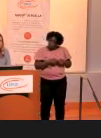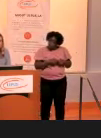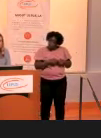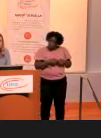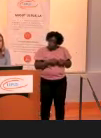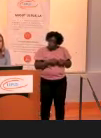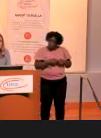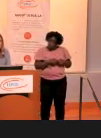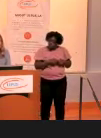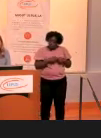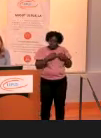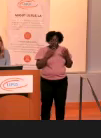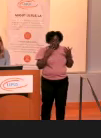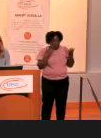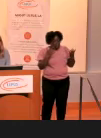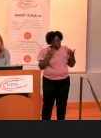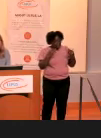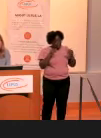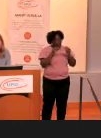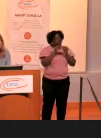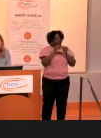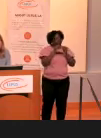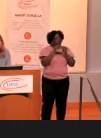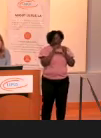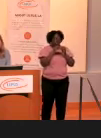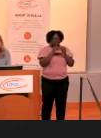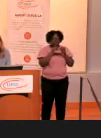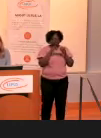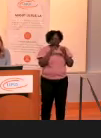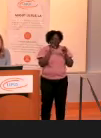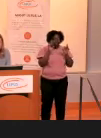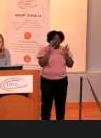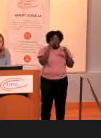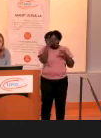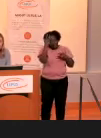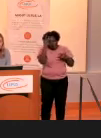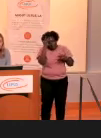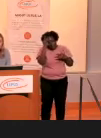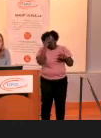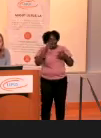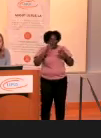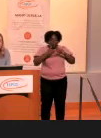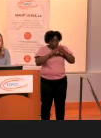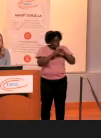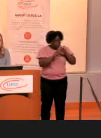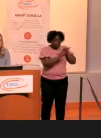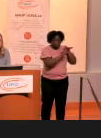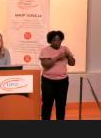factors that have been associated with having more severe disease and complications from lupus.